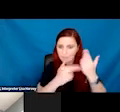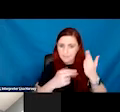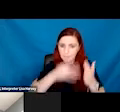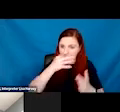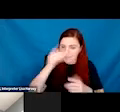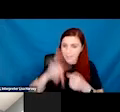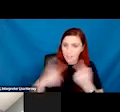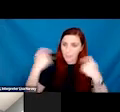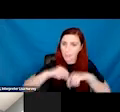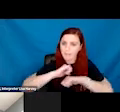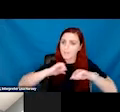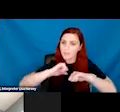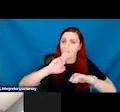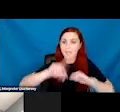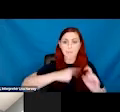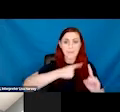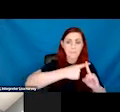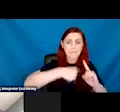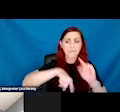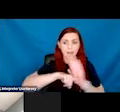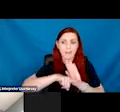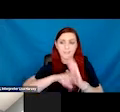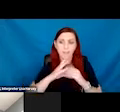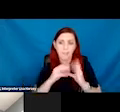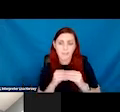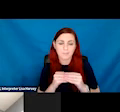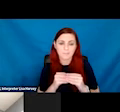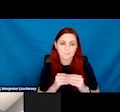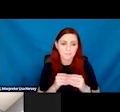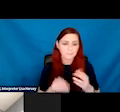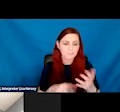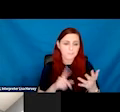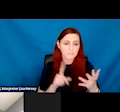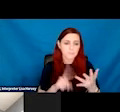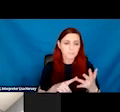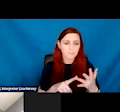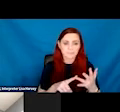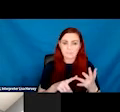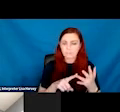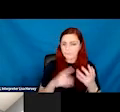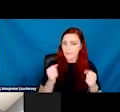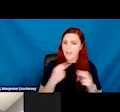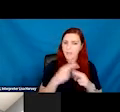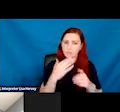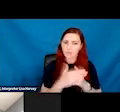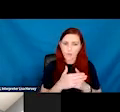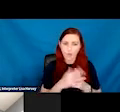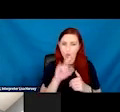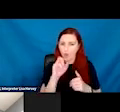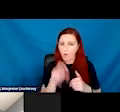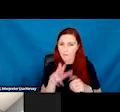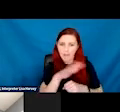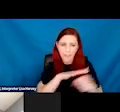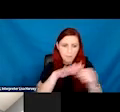a positive and a difficult thing to do very well. And then you have outdoor and urban areas,